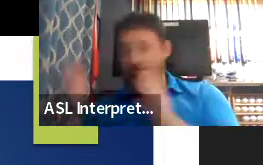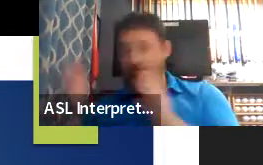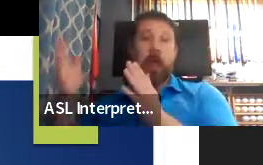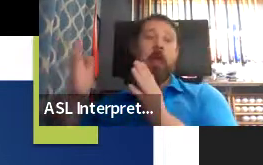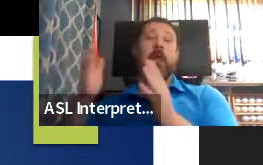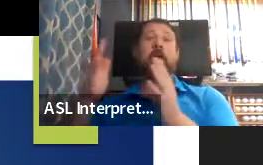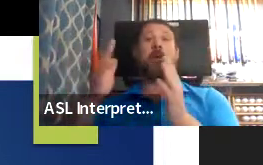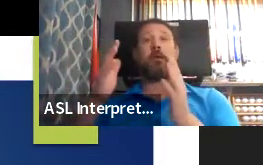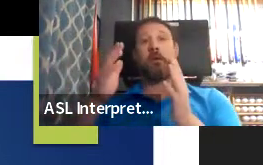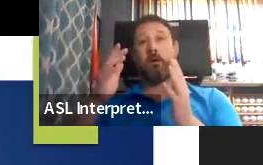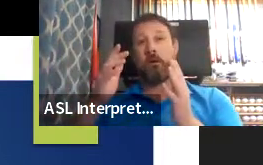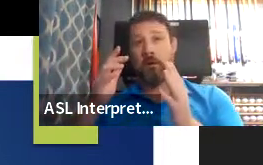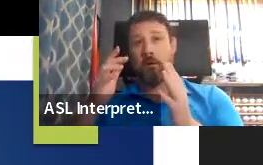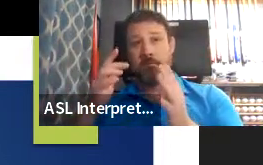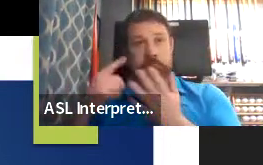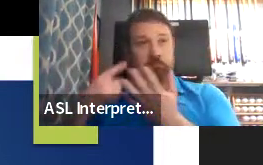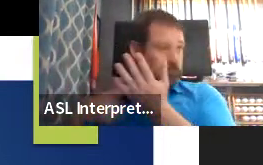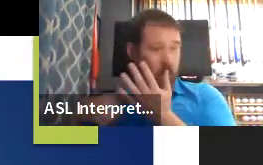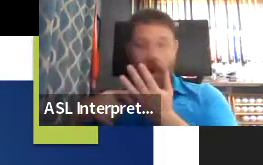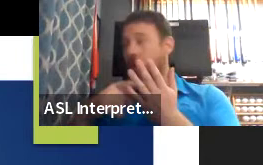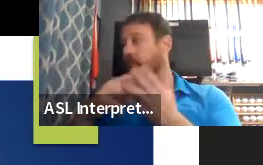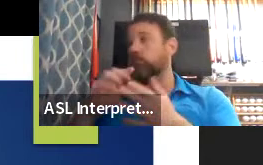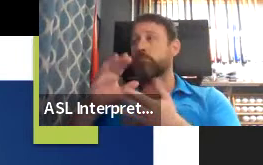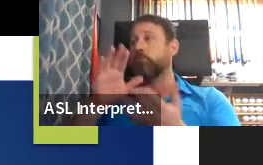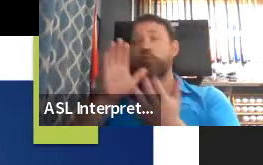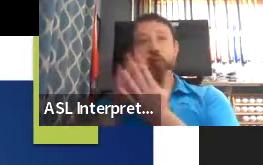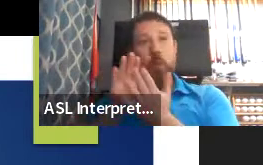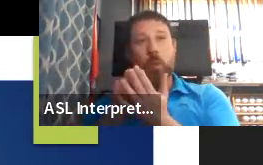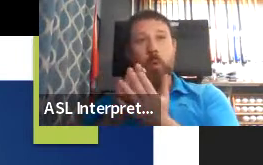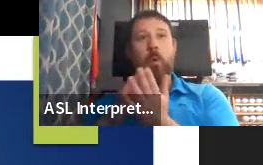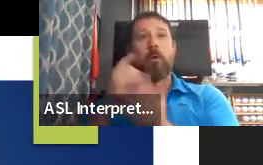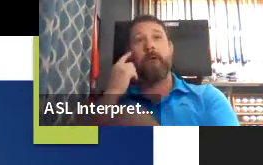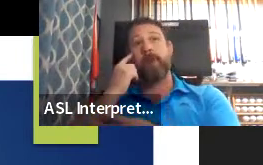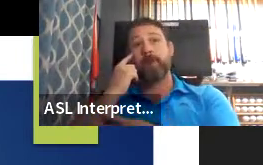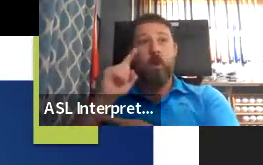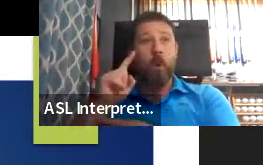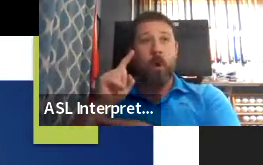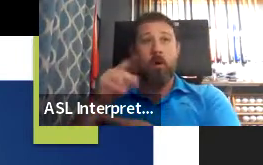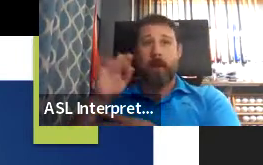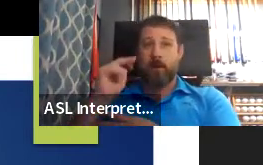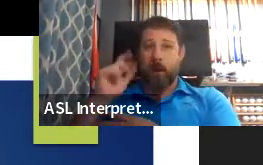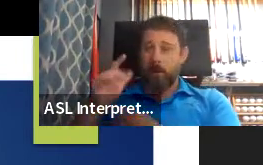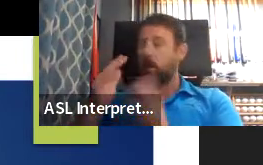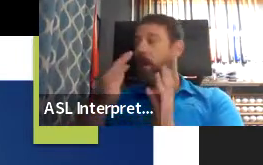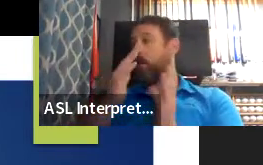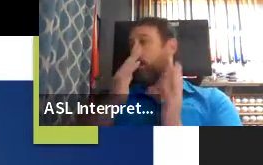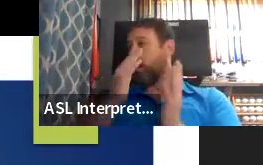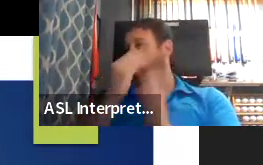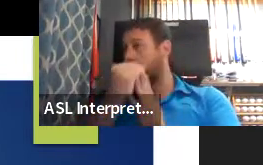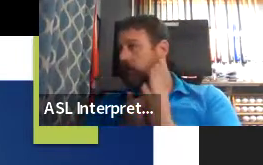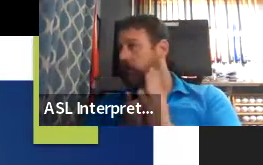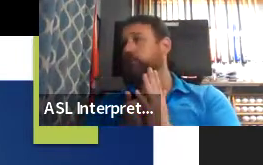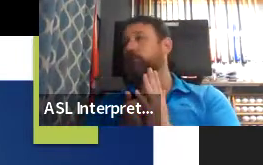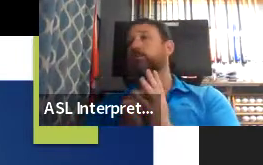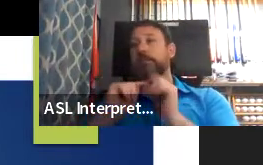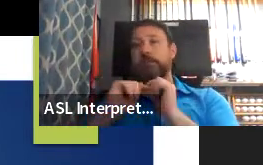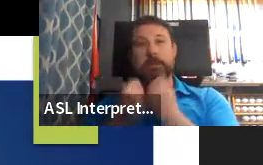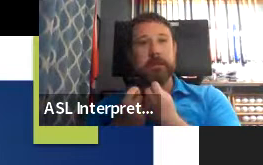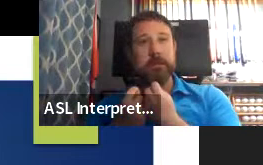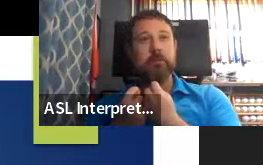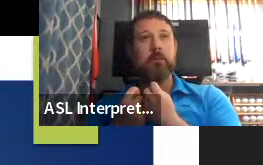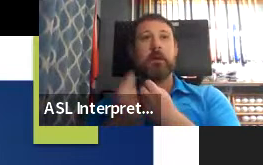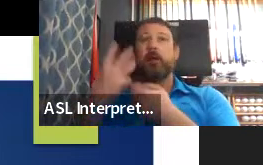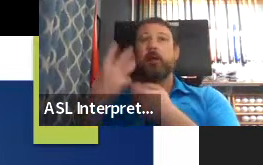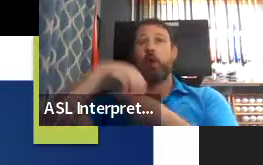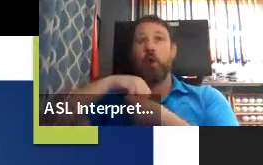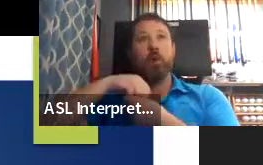will get on top of things in school for the pandemic, a list of the team members that would be included did not